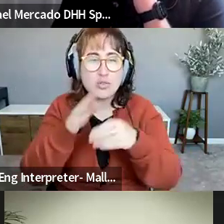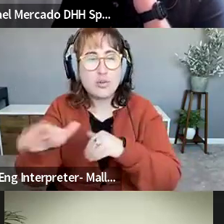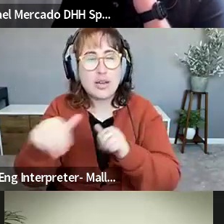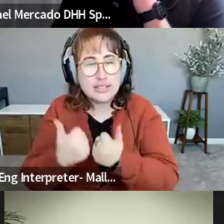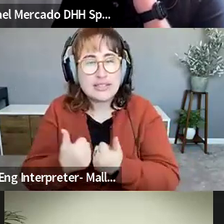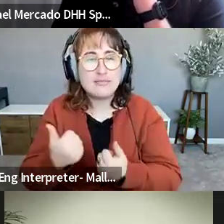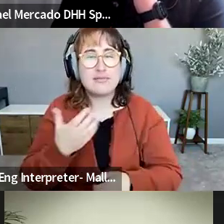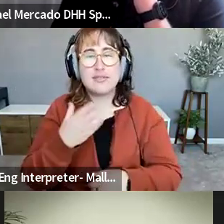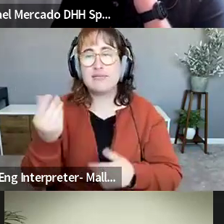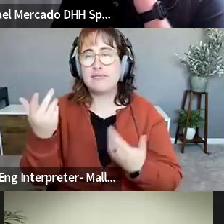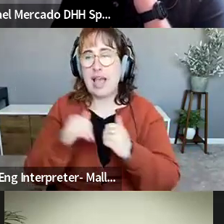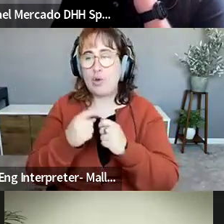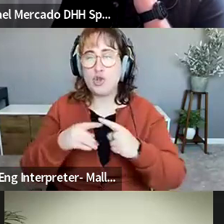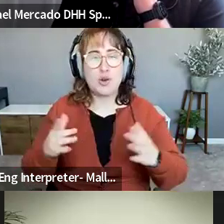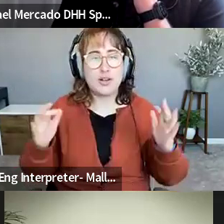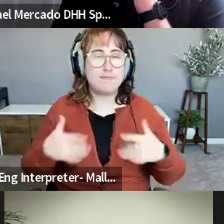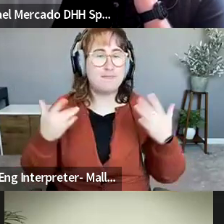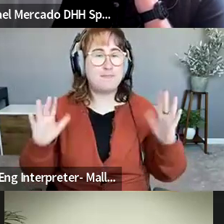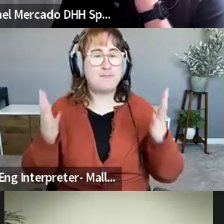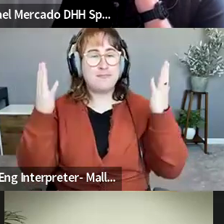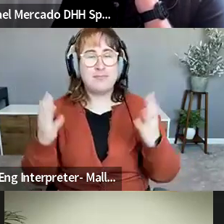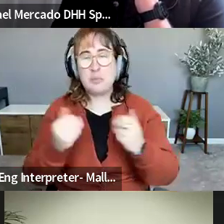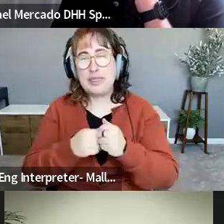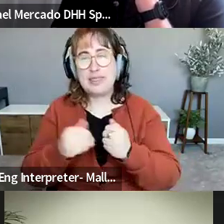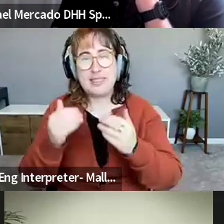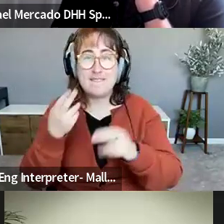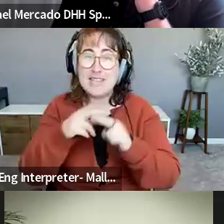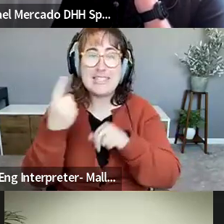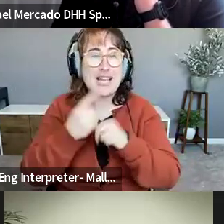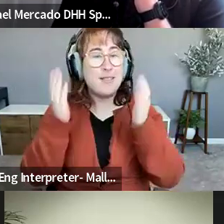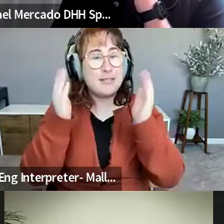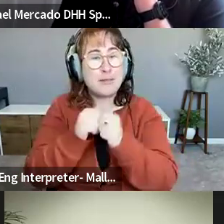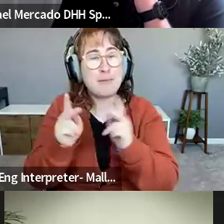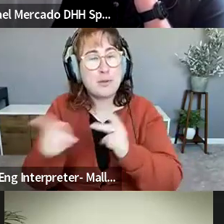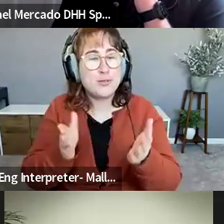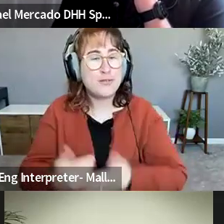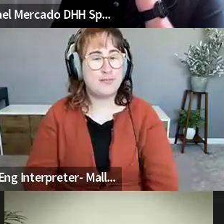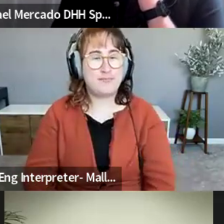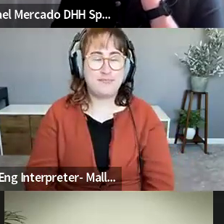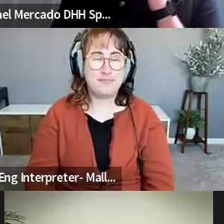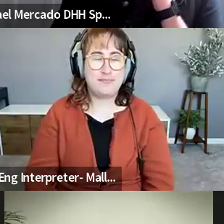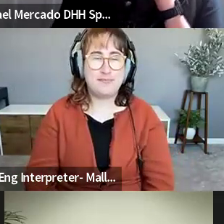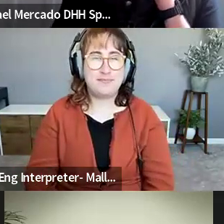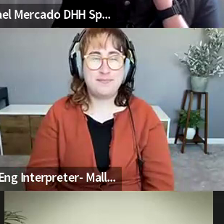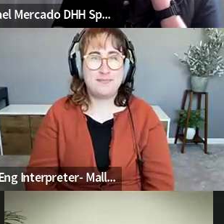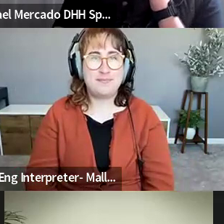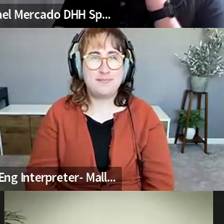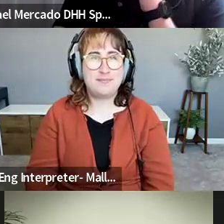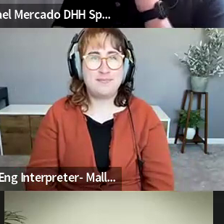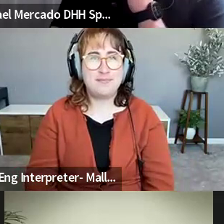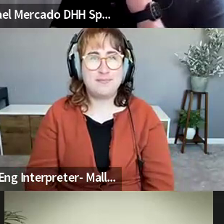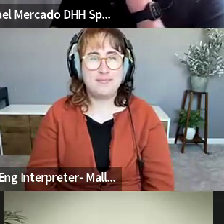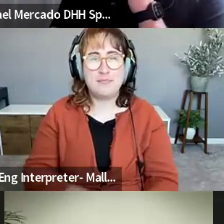and how you're embracing a fun day with the individuals that you serve. Jordan, John, what else can we I-